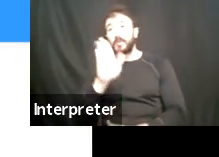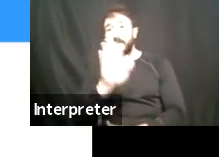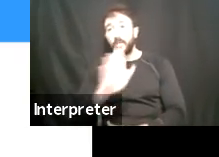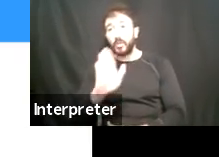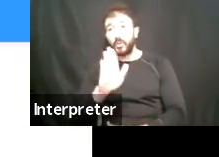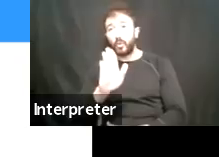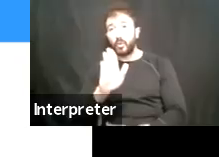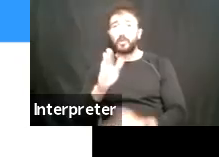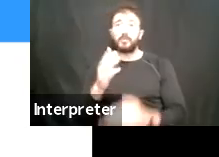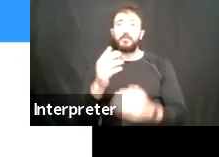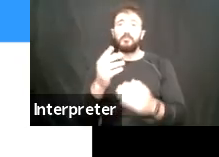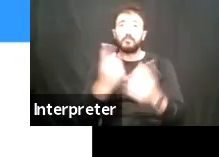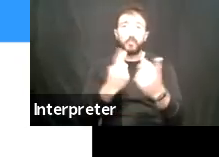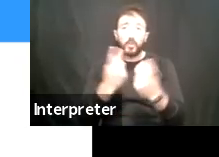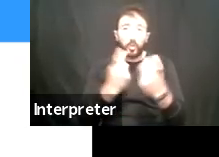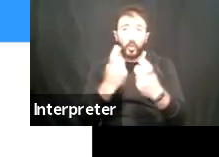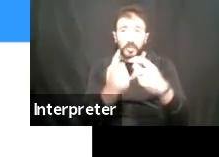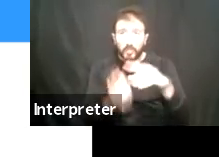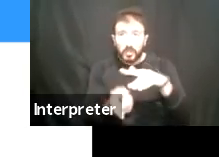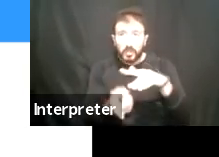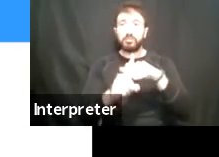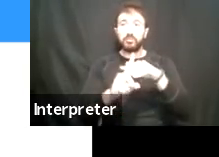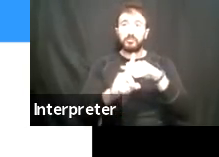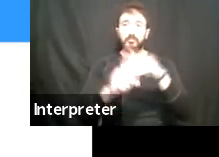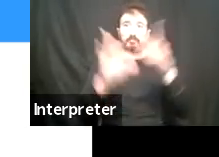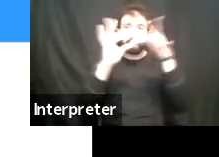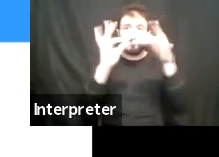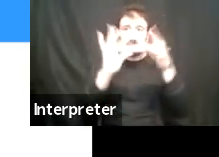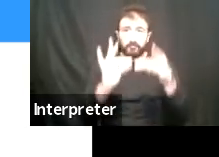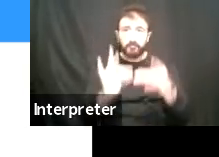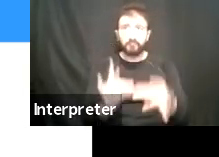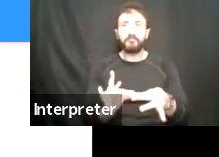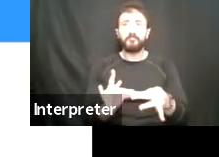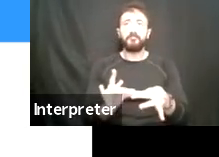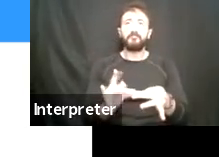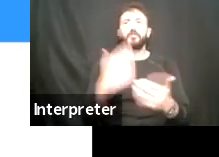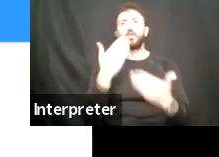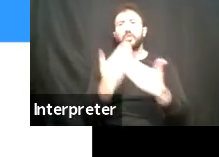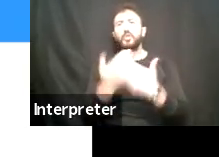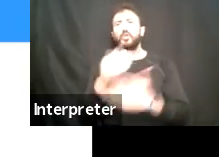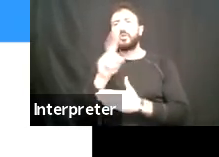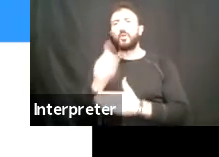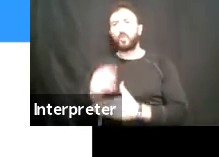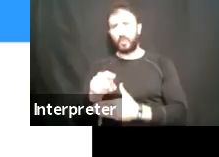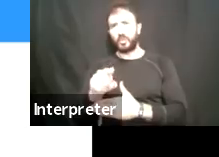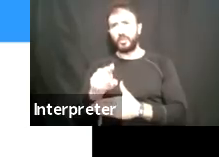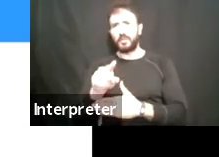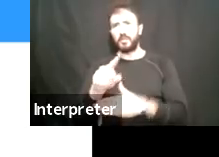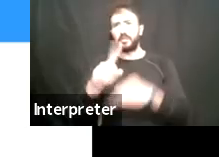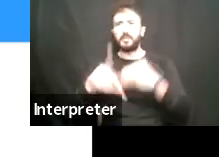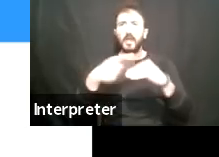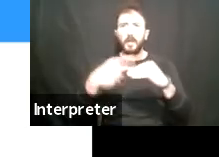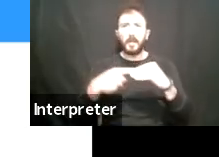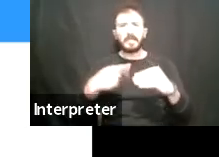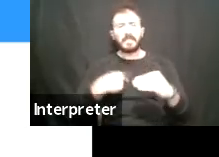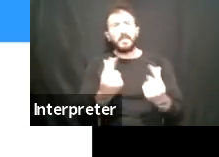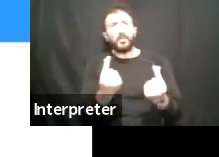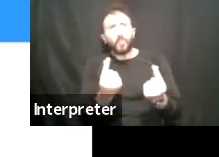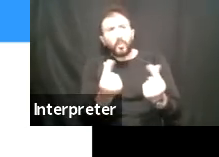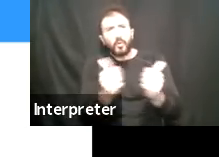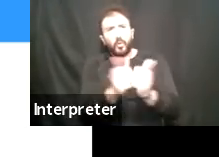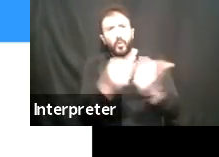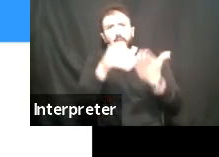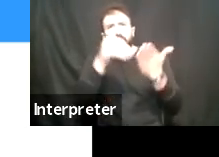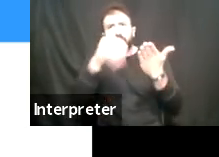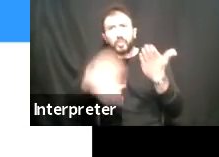you're very diligent about asking great questions about what happens when I have students in my classroom. Are we going to get more information?